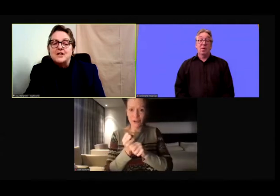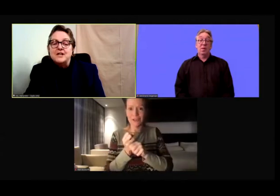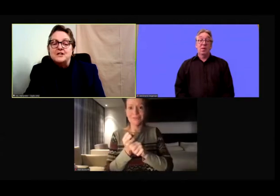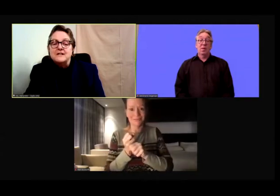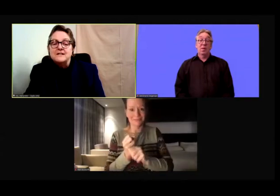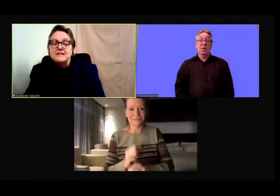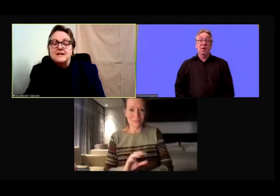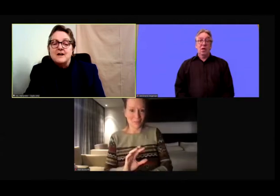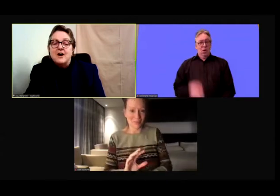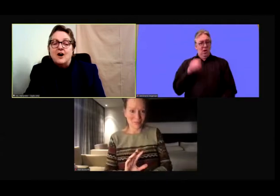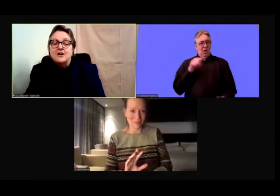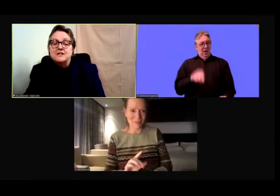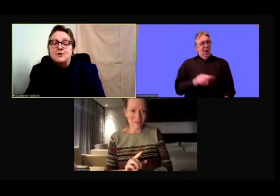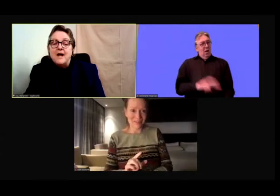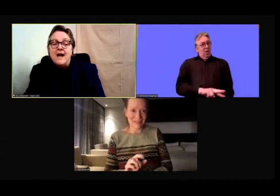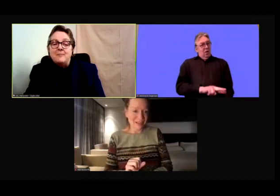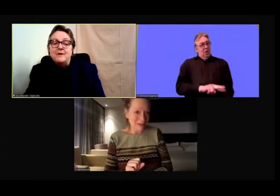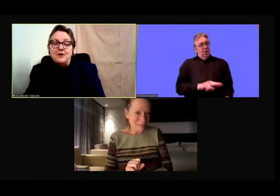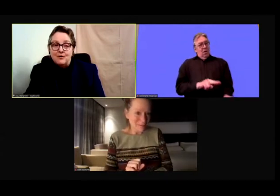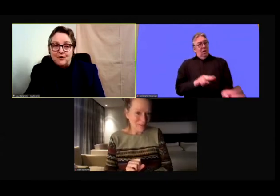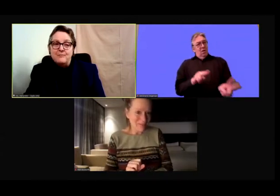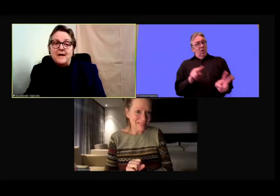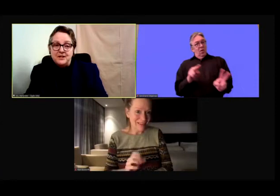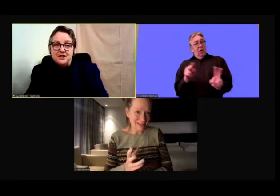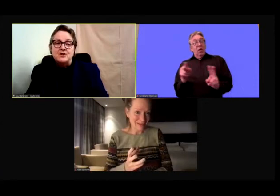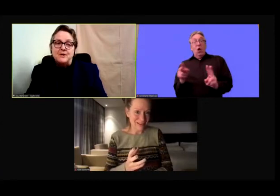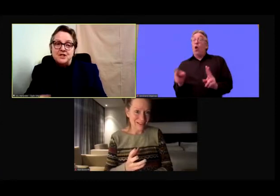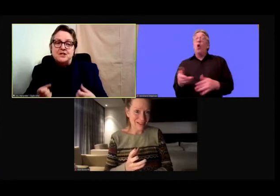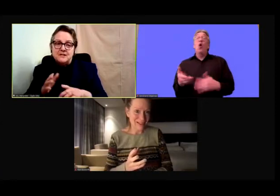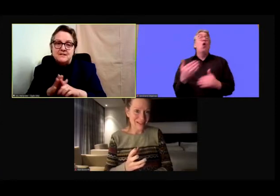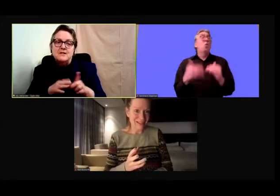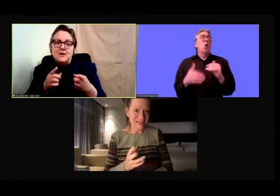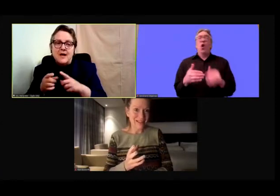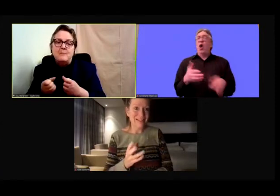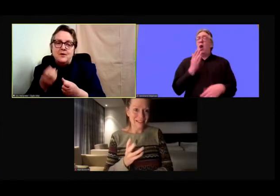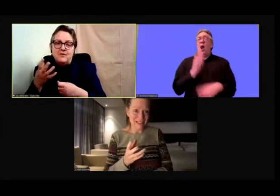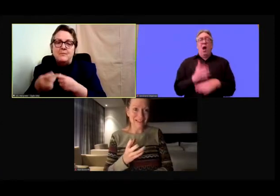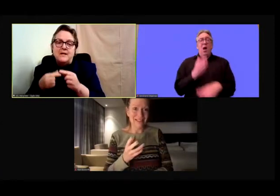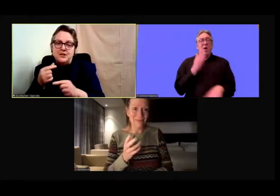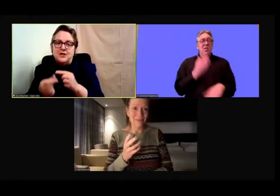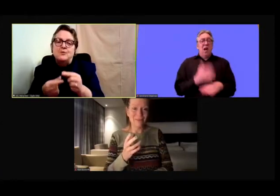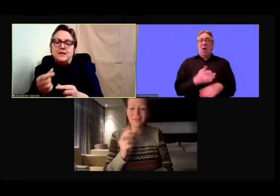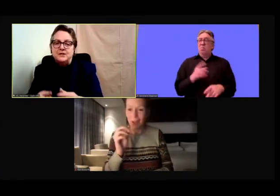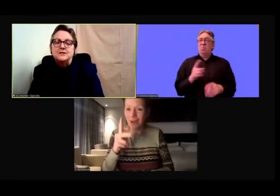These synchronic changes are slow to happen over many generations.